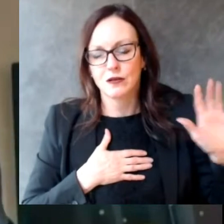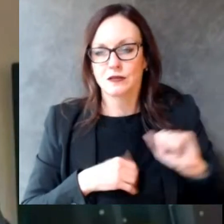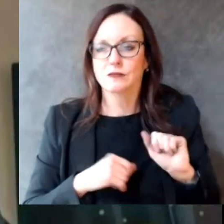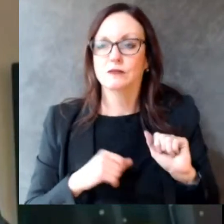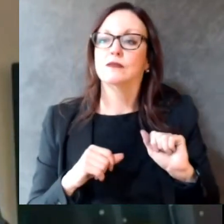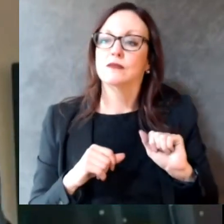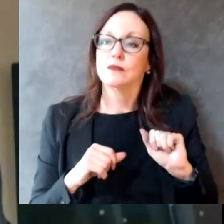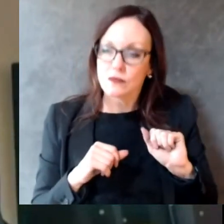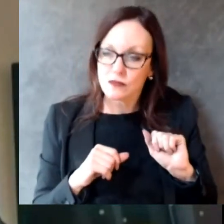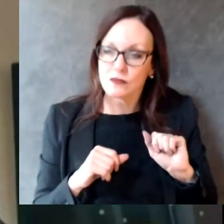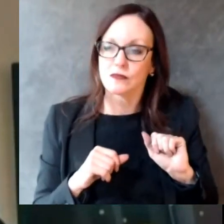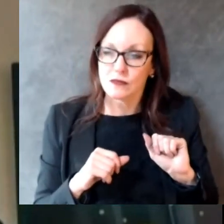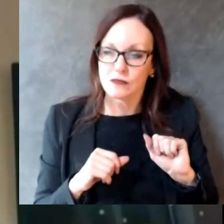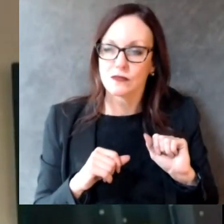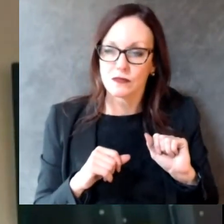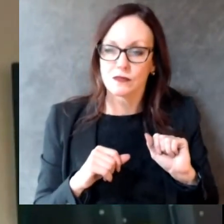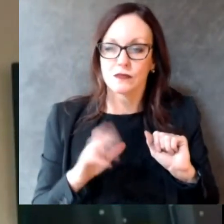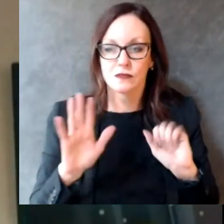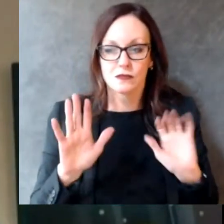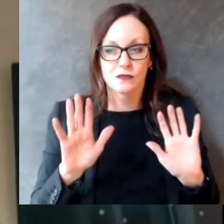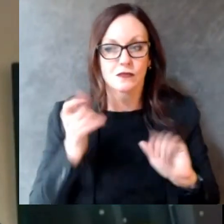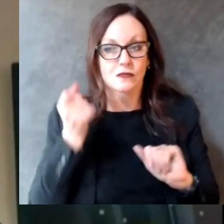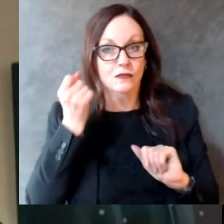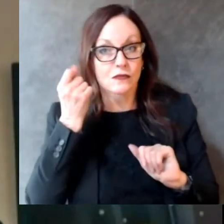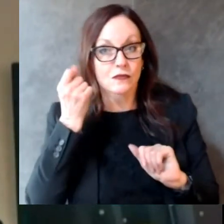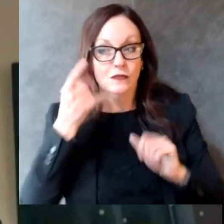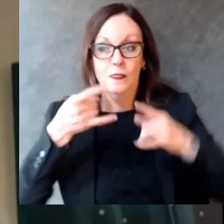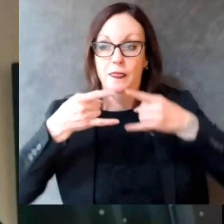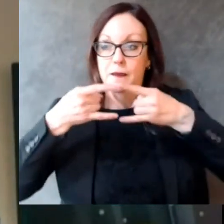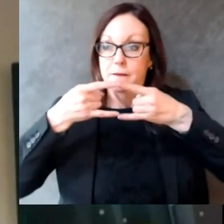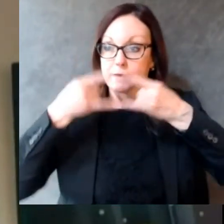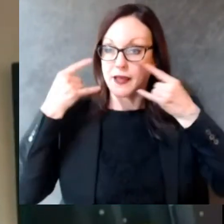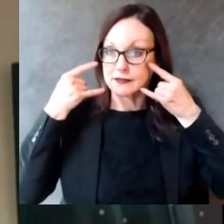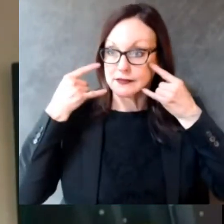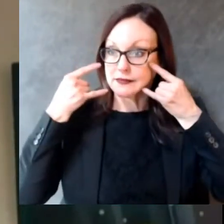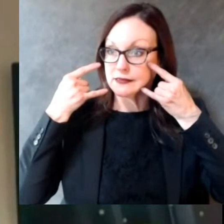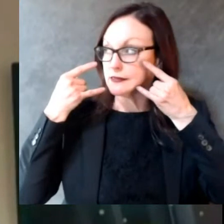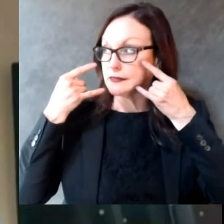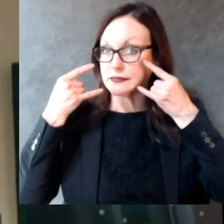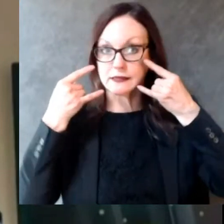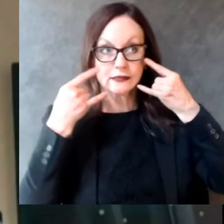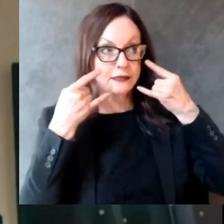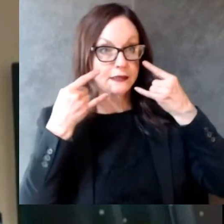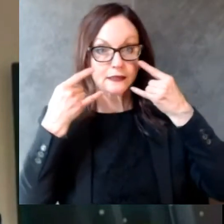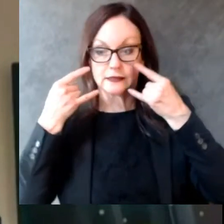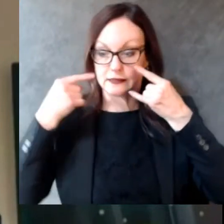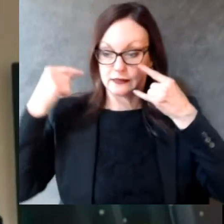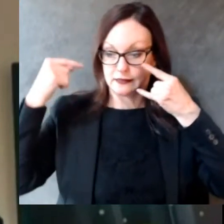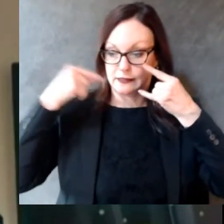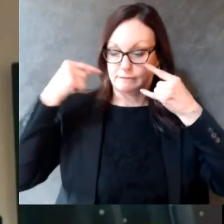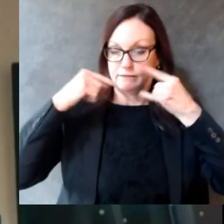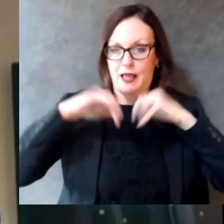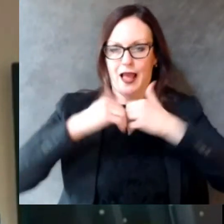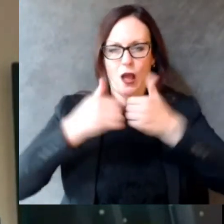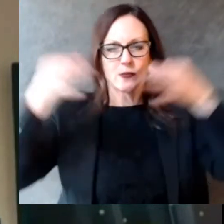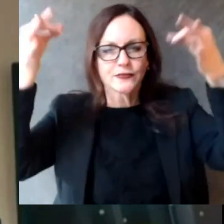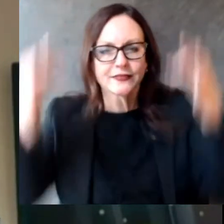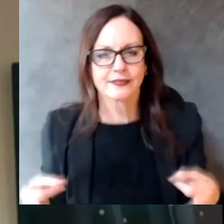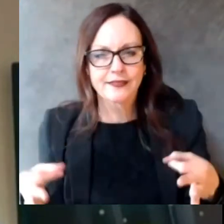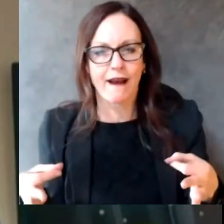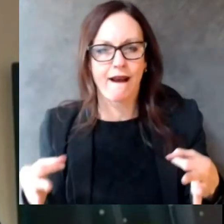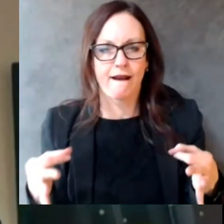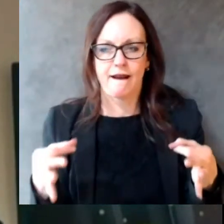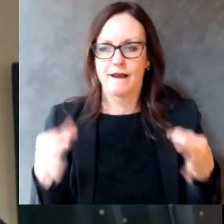I don't know if you have any comment on that. My gut is 50% is low, especially